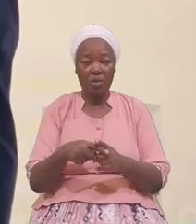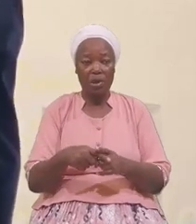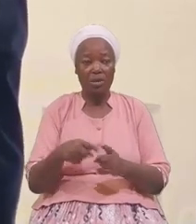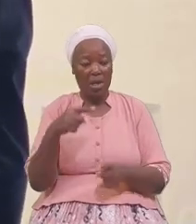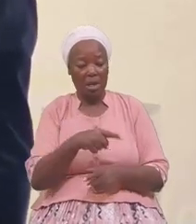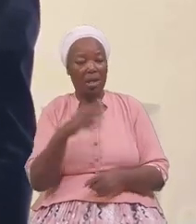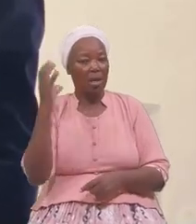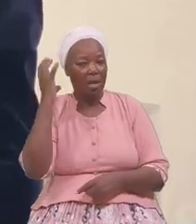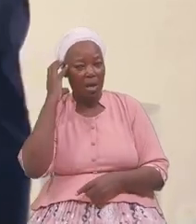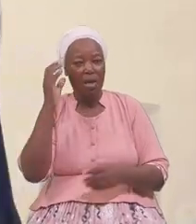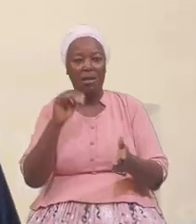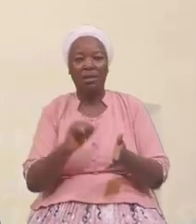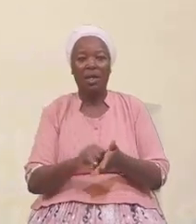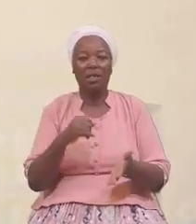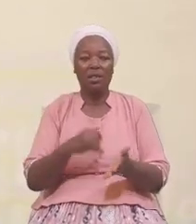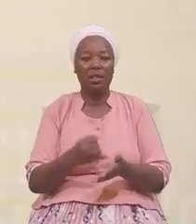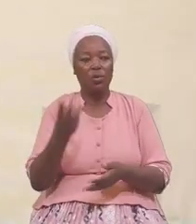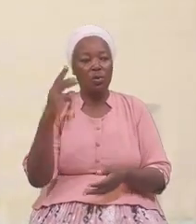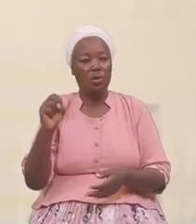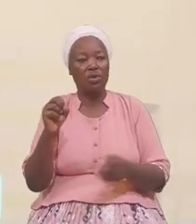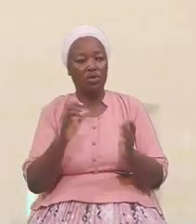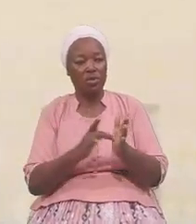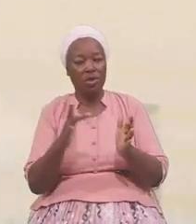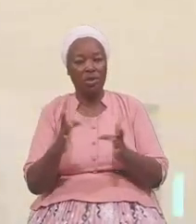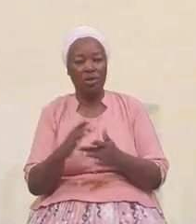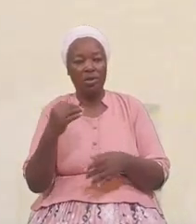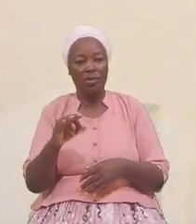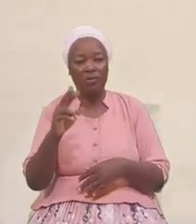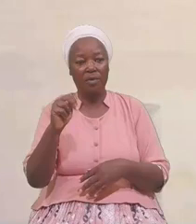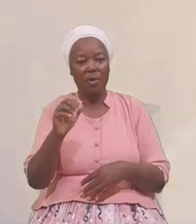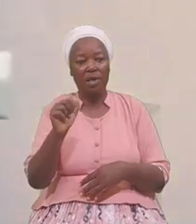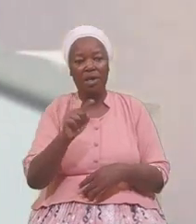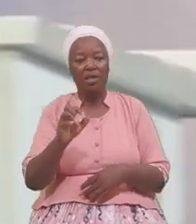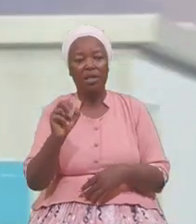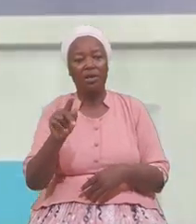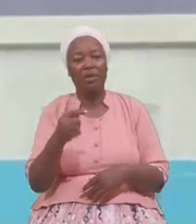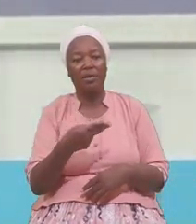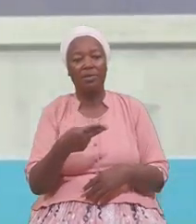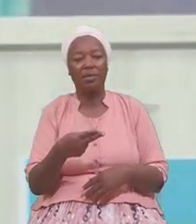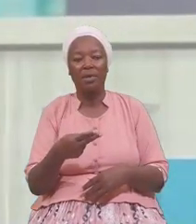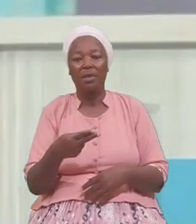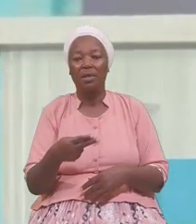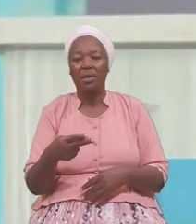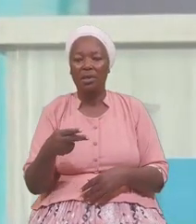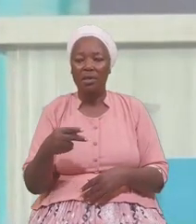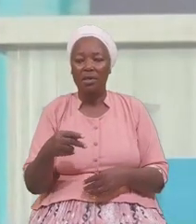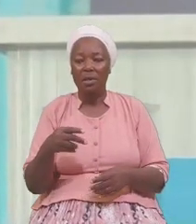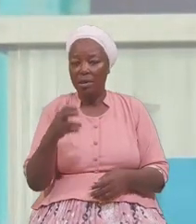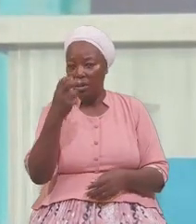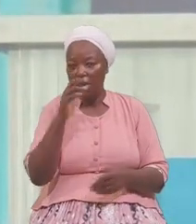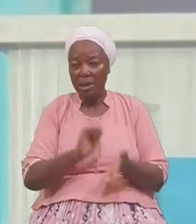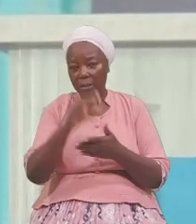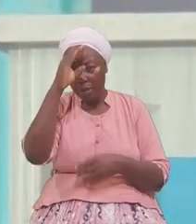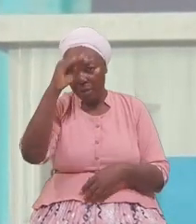heard that it was Jesus of Nazareth, he didn't have sight, so